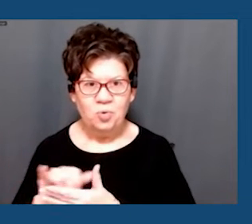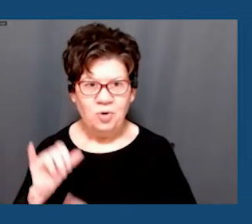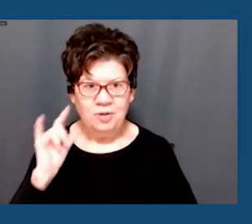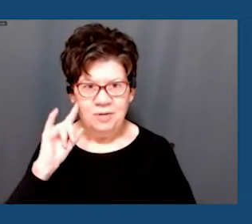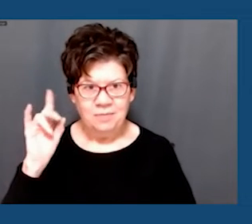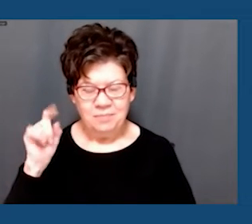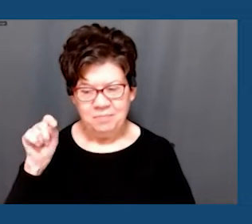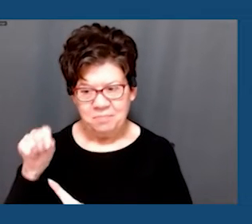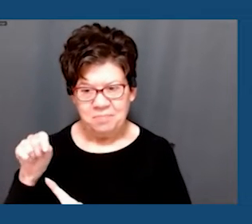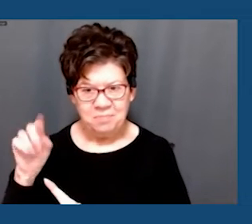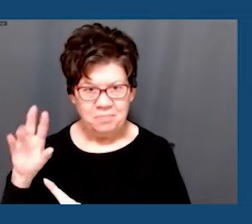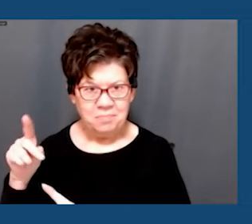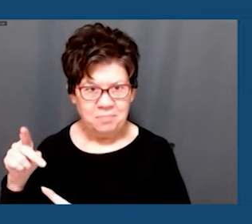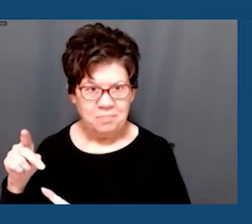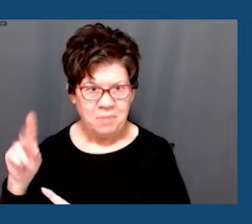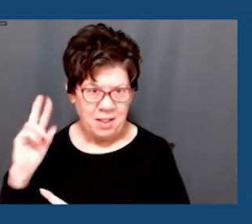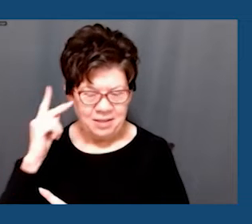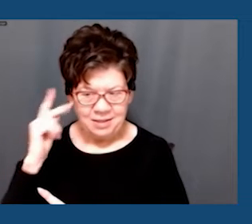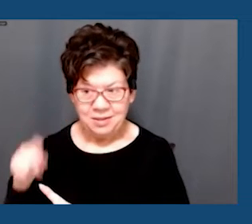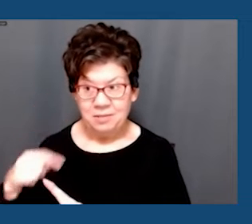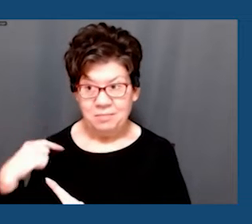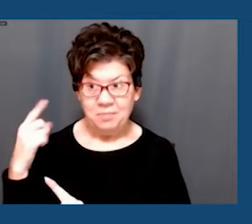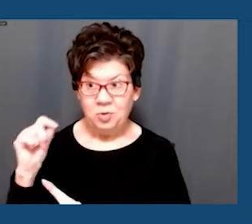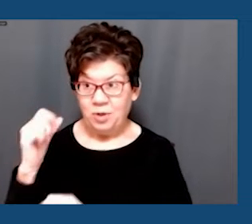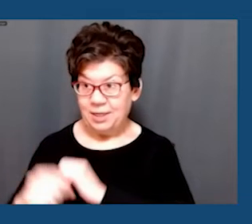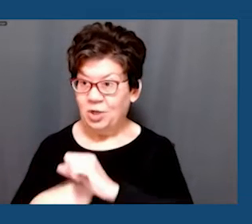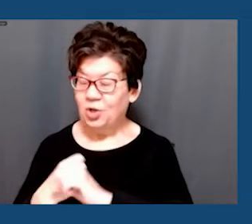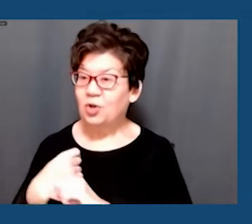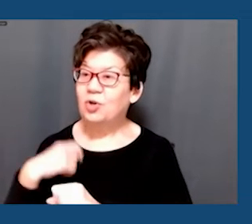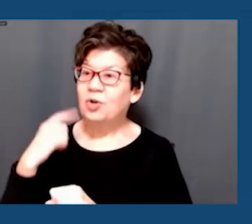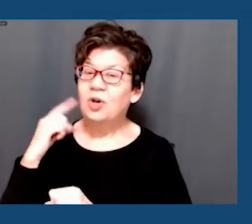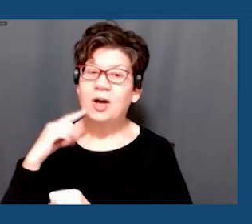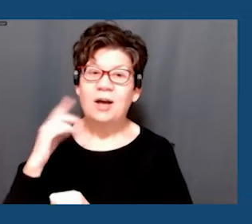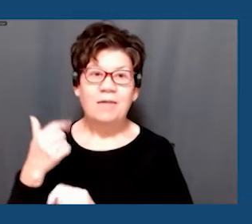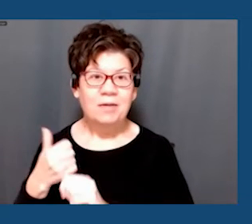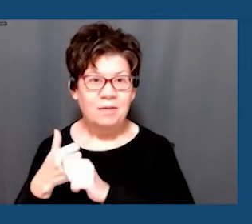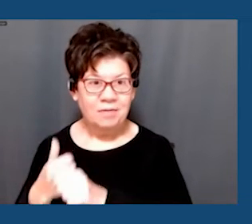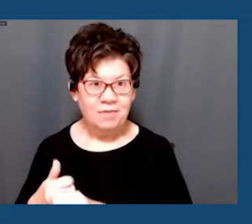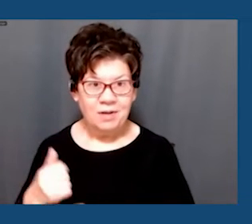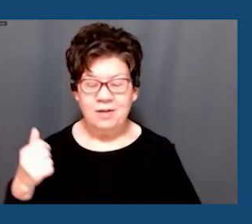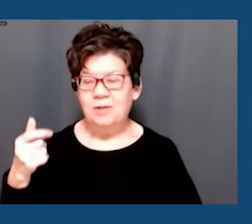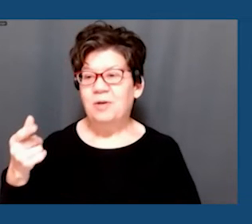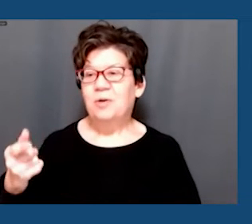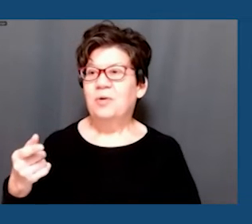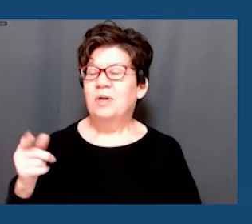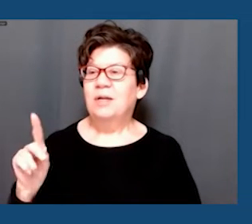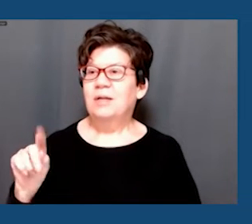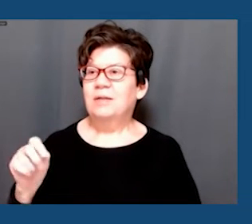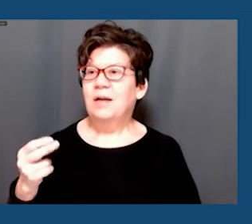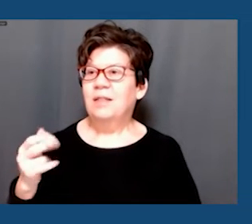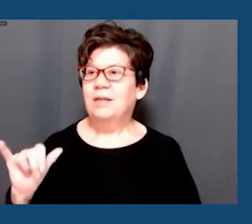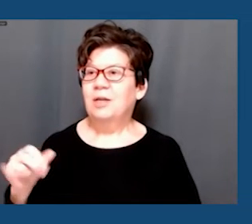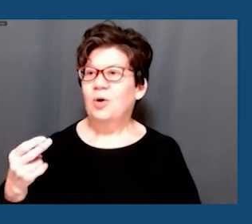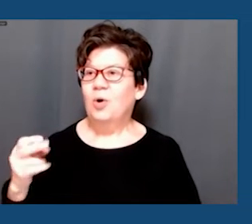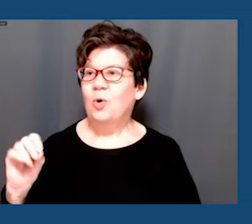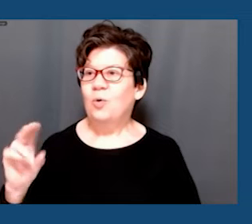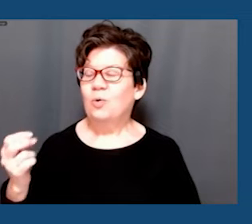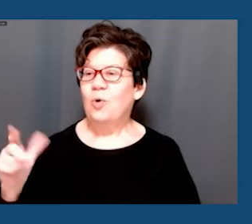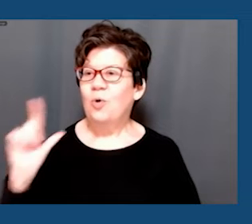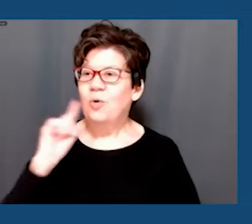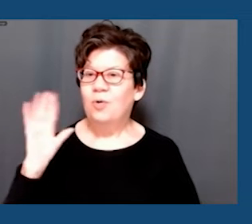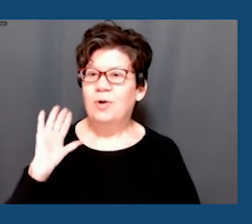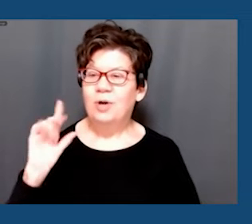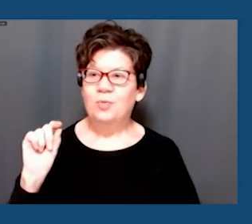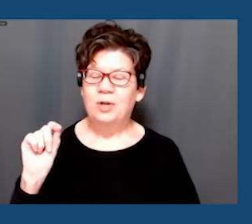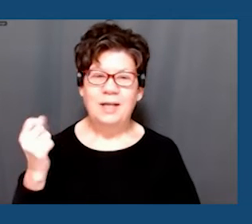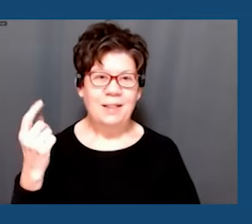been covering Governor Kathy Hochul first with her upset election back in 2011 for a special House race, and then during her